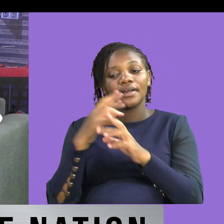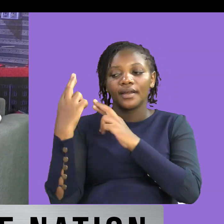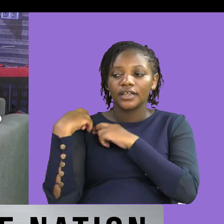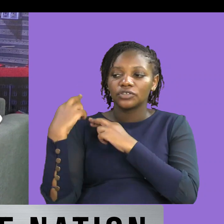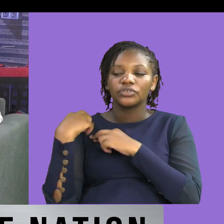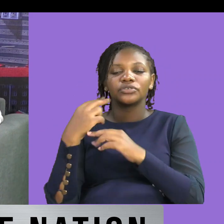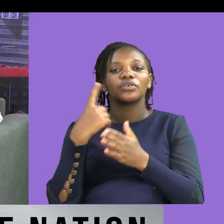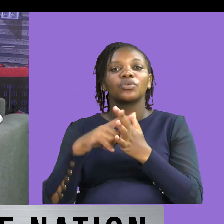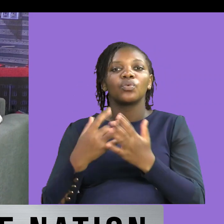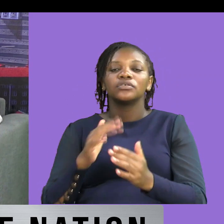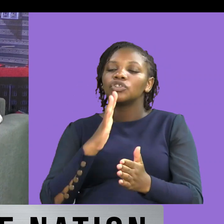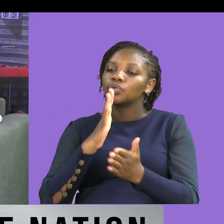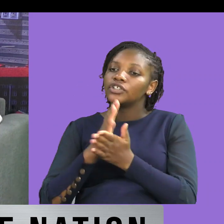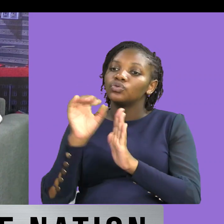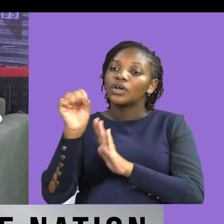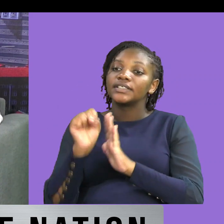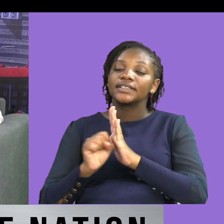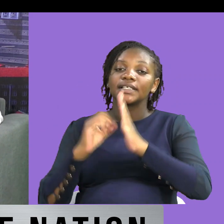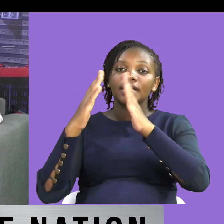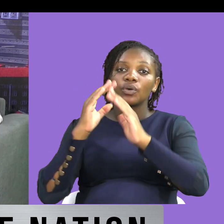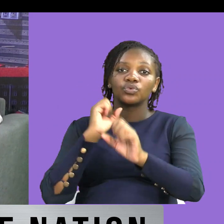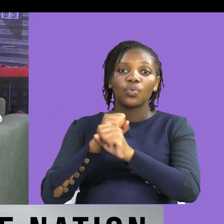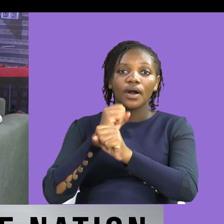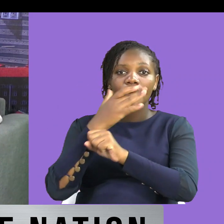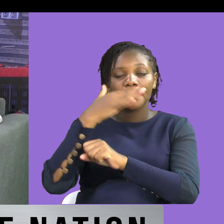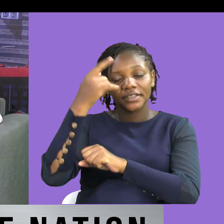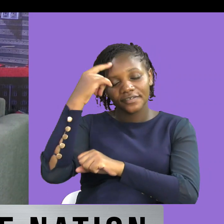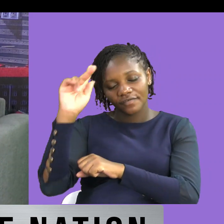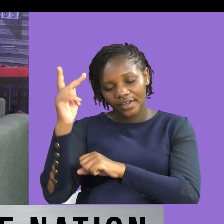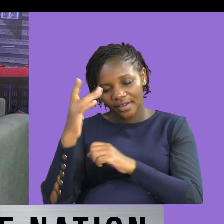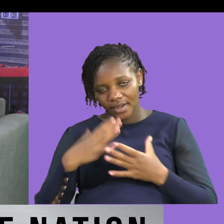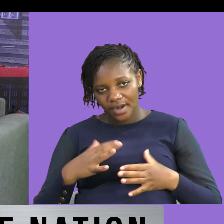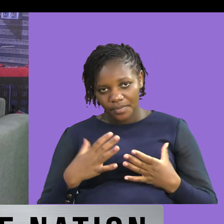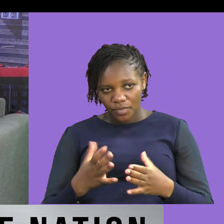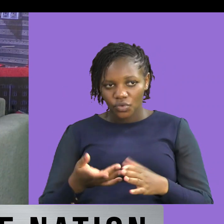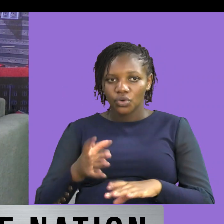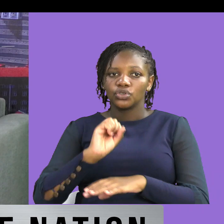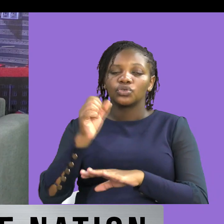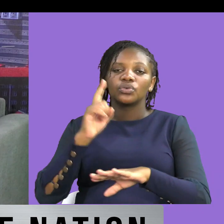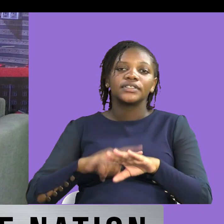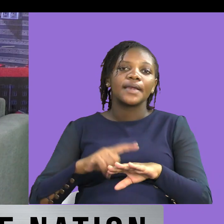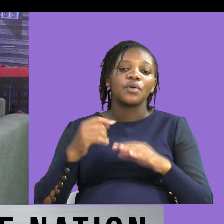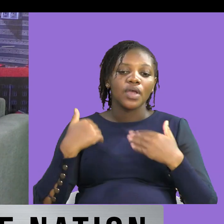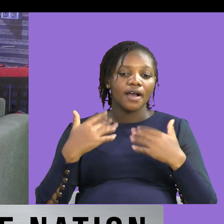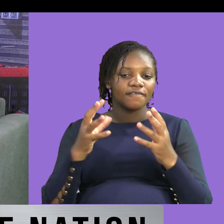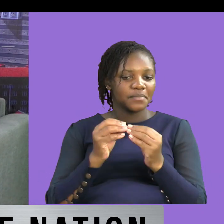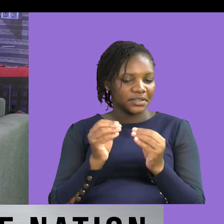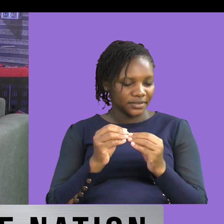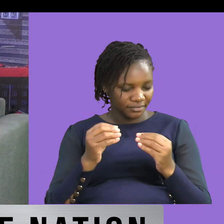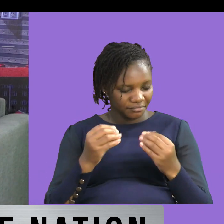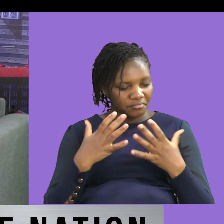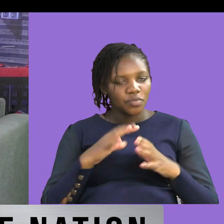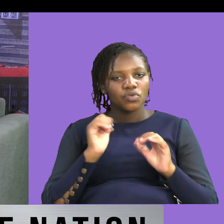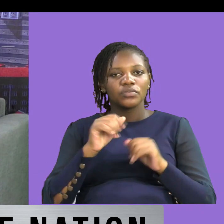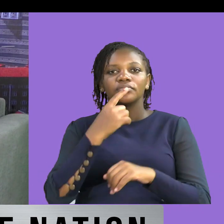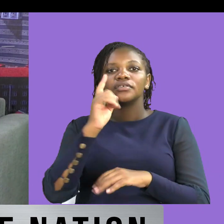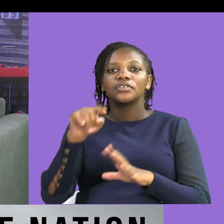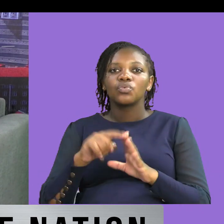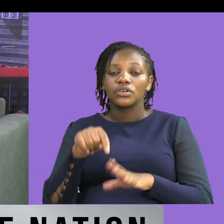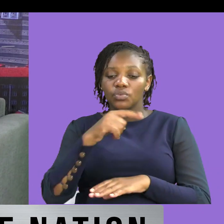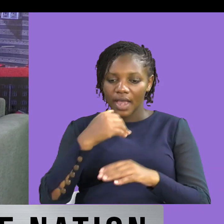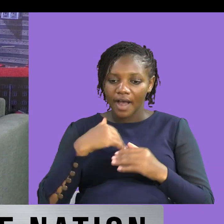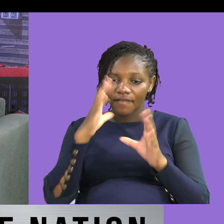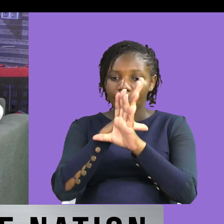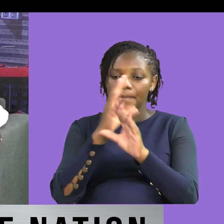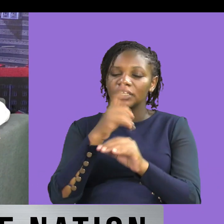House work best for Kenyans, so that when people will sit down and say, we had presidencies, the presidency that worked the best